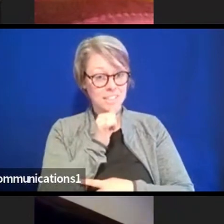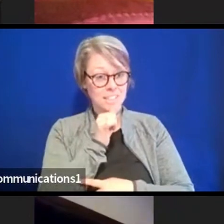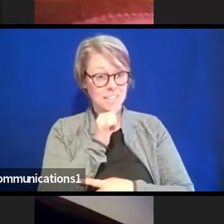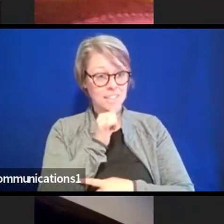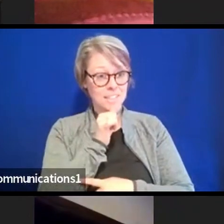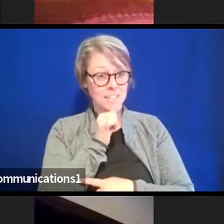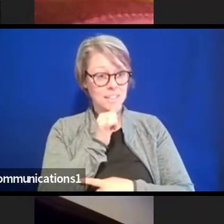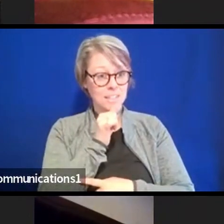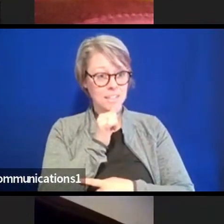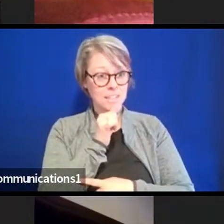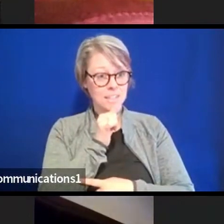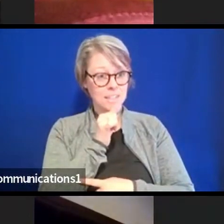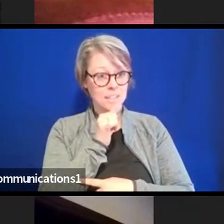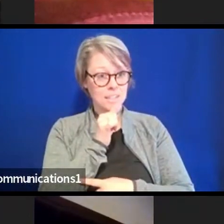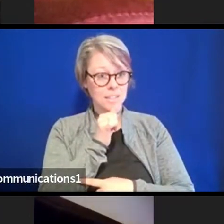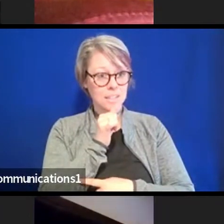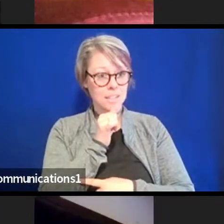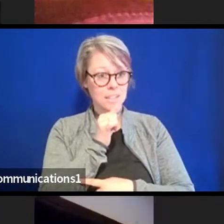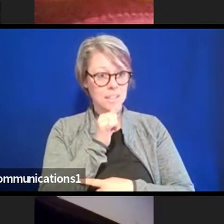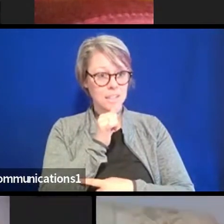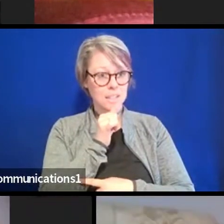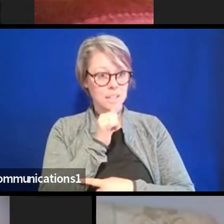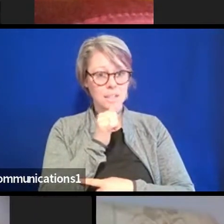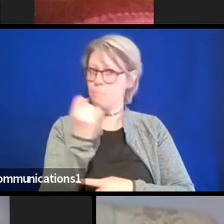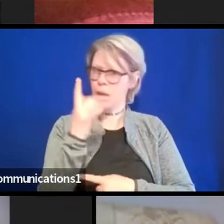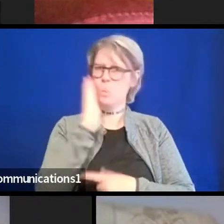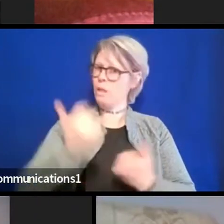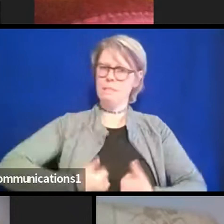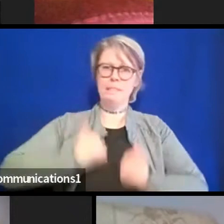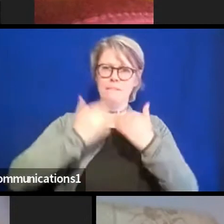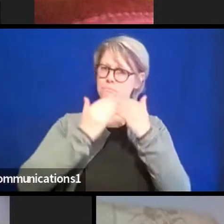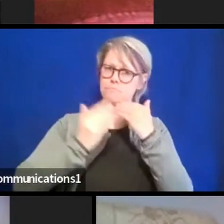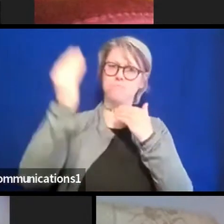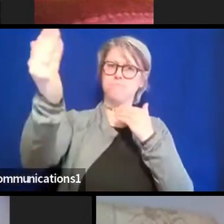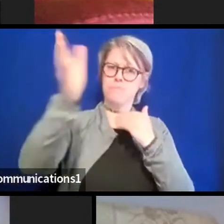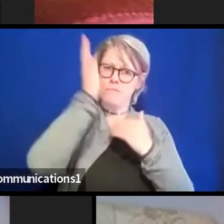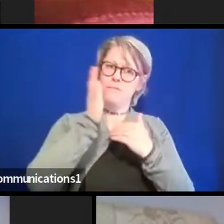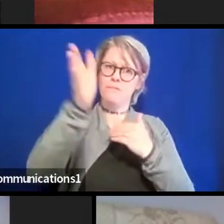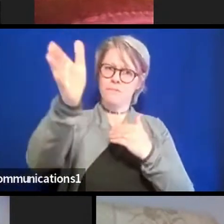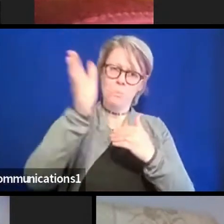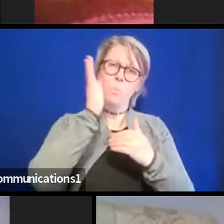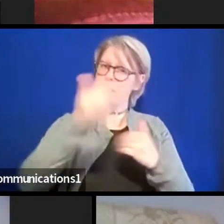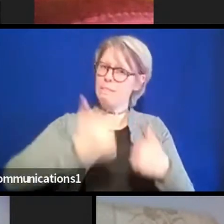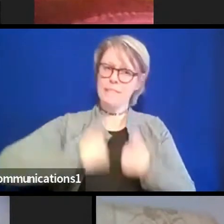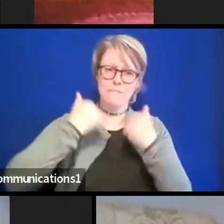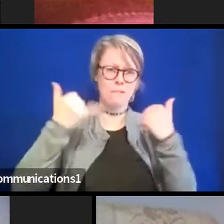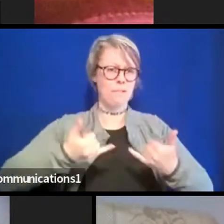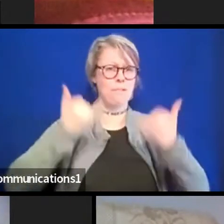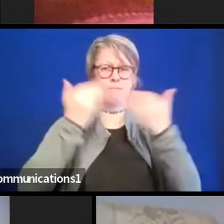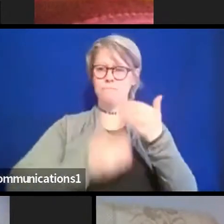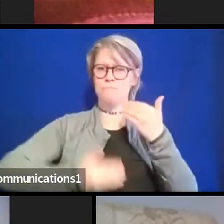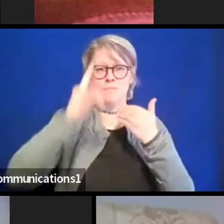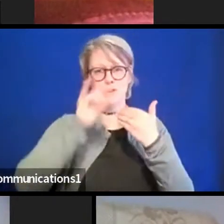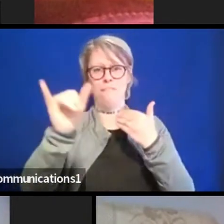that you could be nowhere near dying. You are still young, you are still